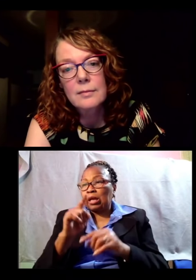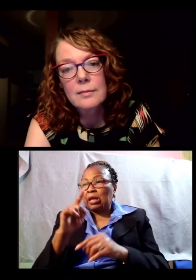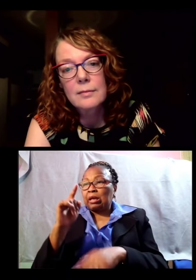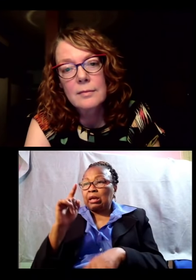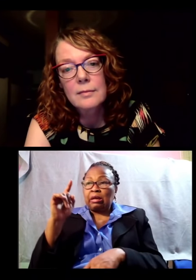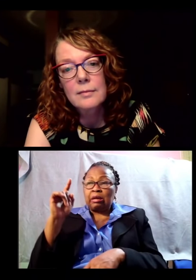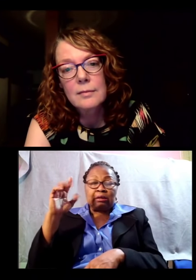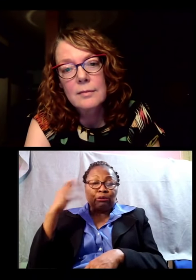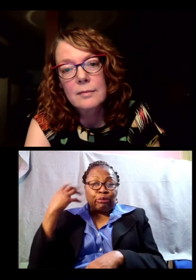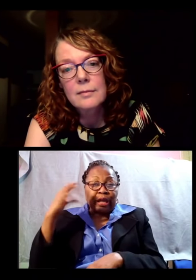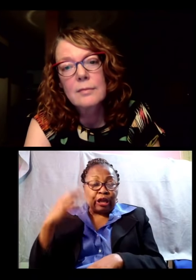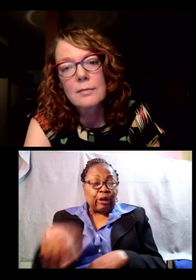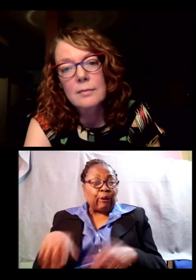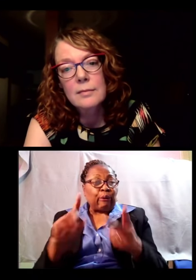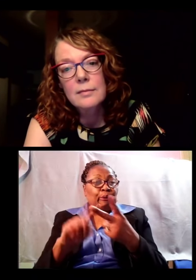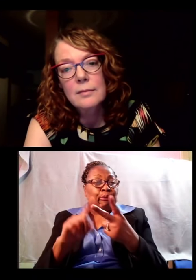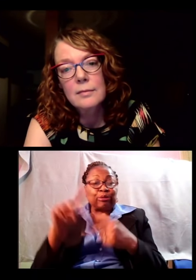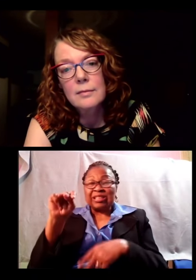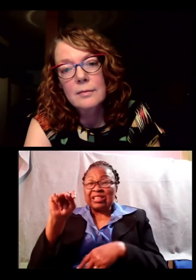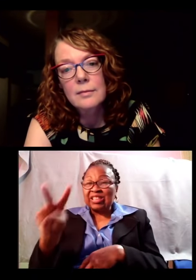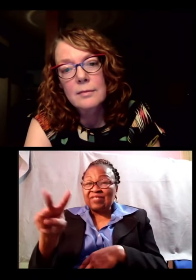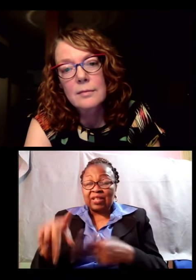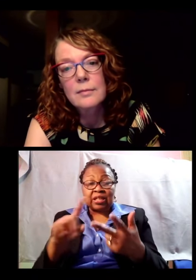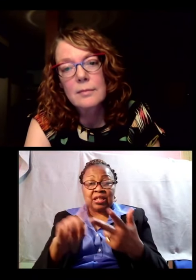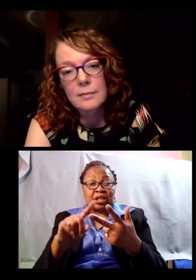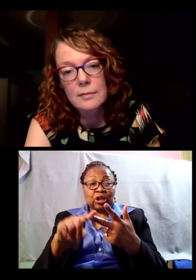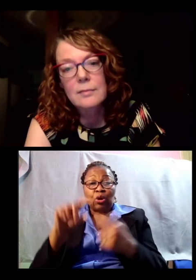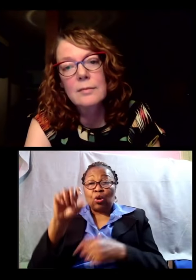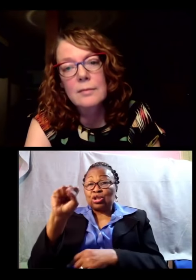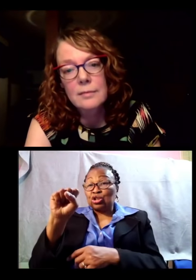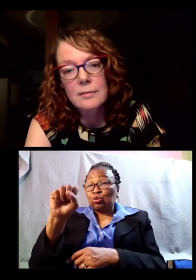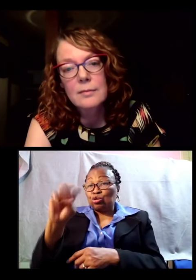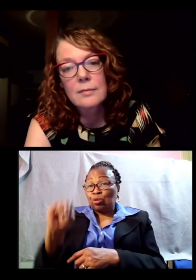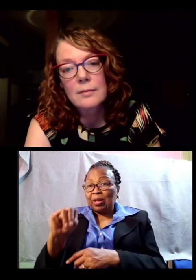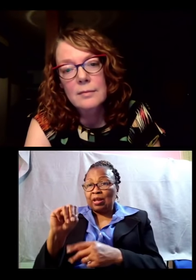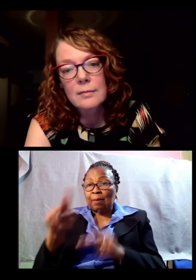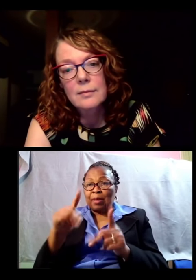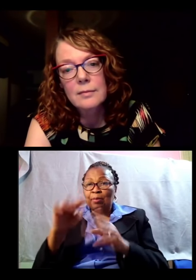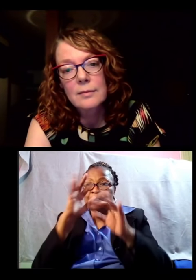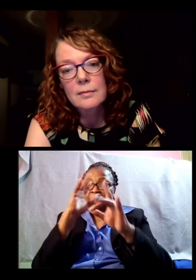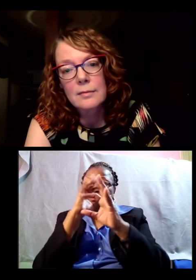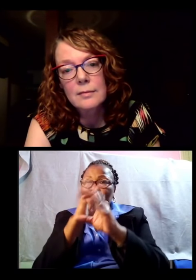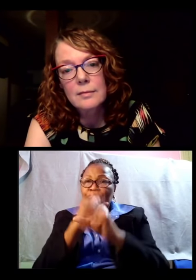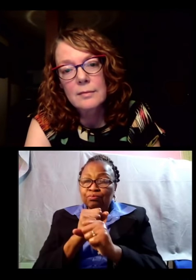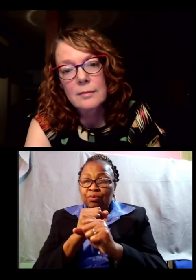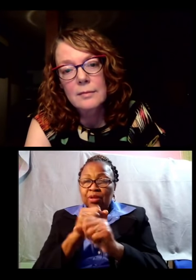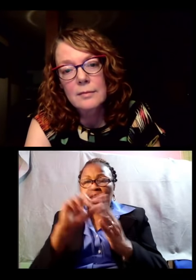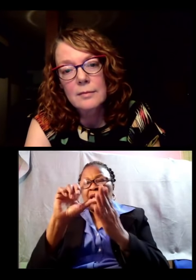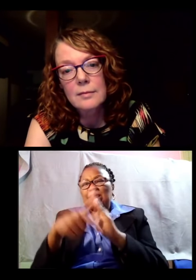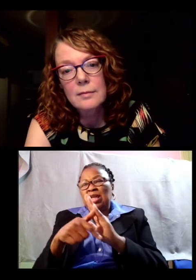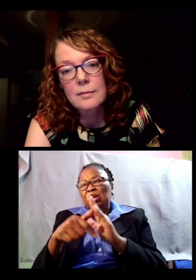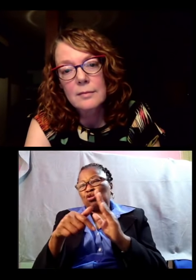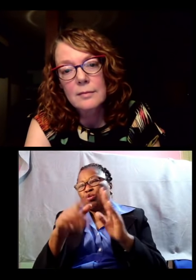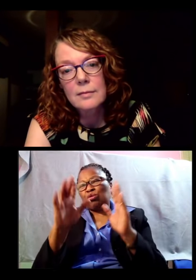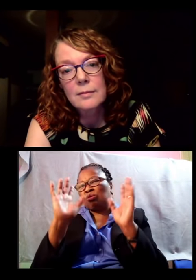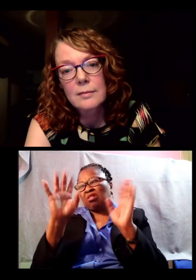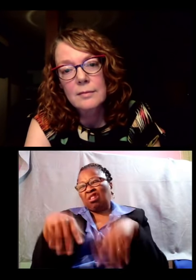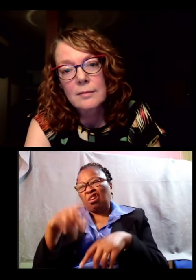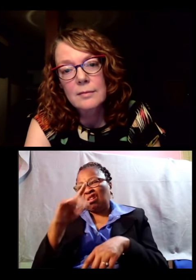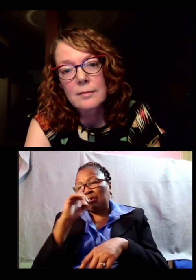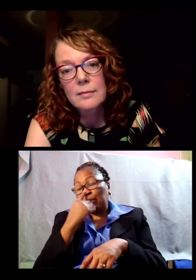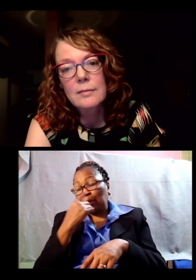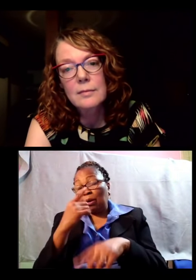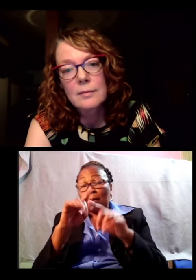or social media, people get entranced by it. After a while, it just becomes background noise, but at